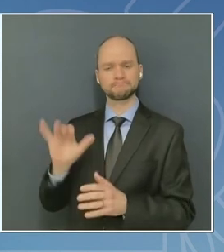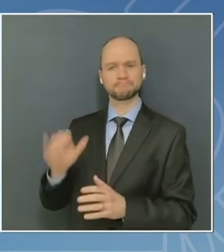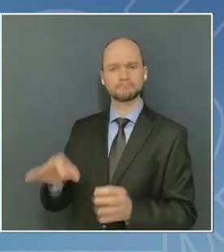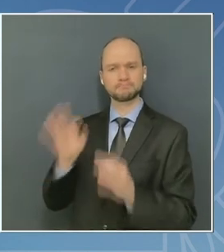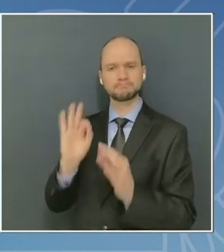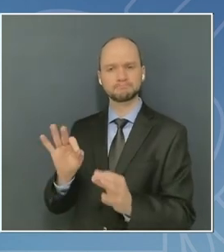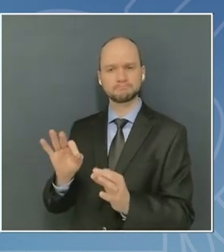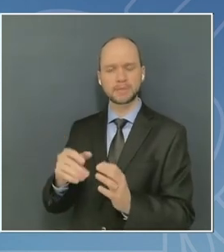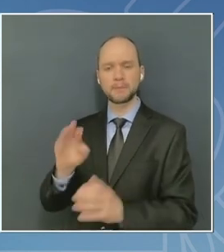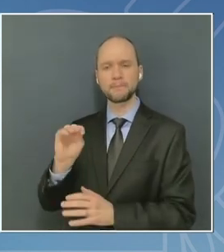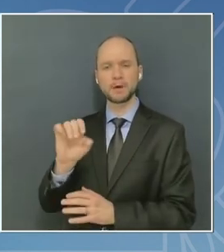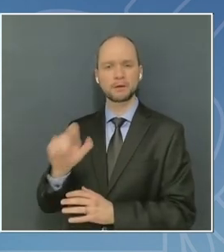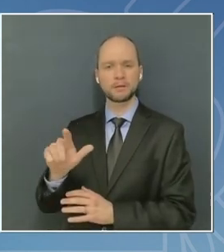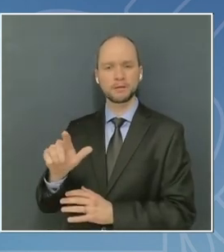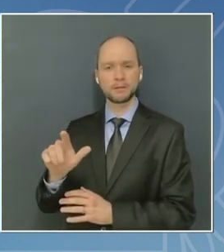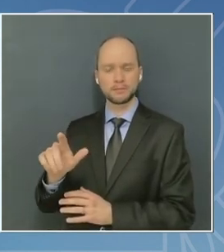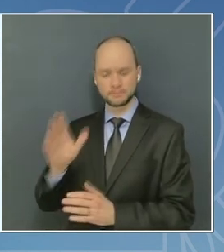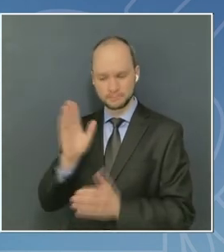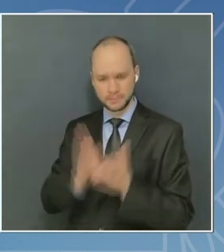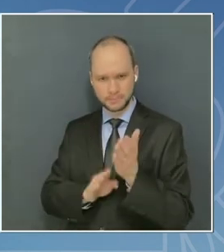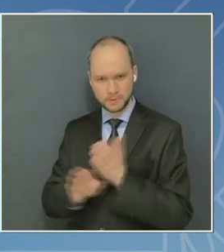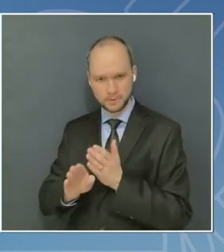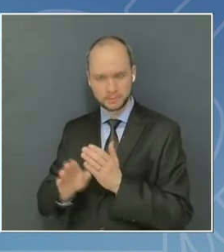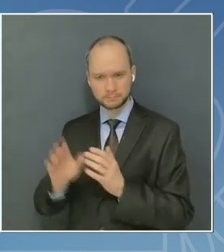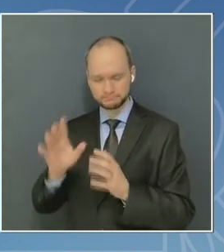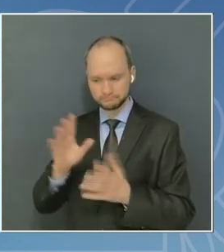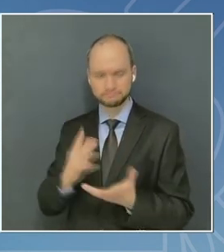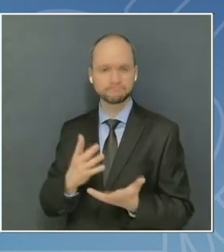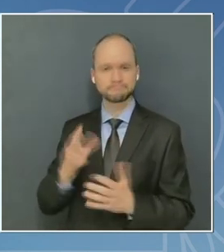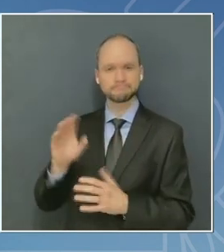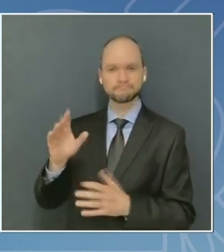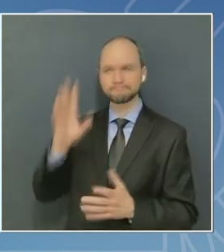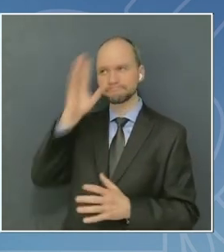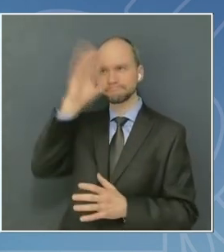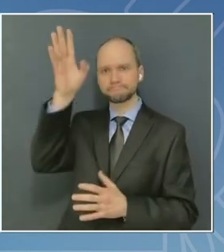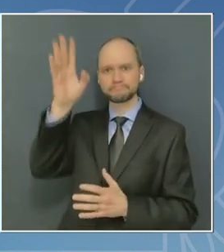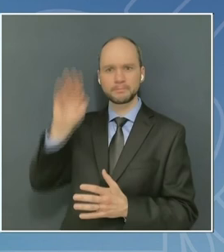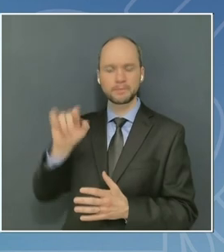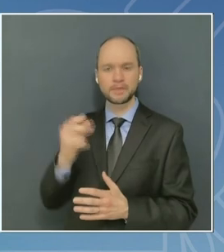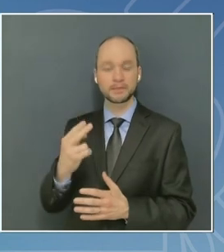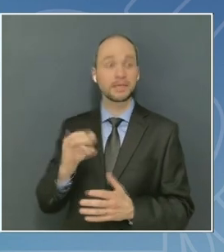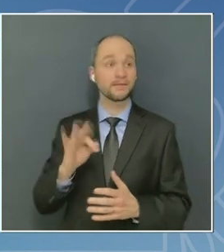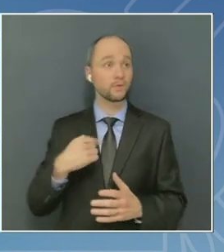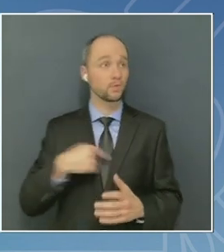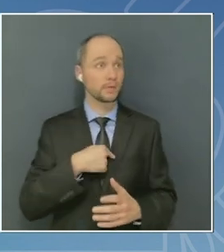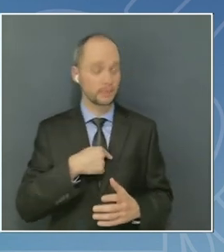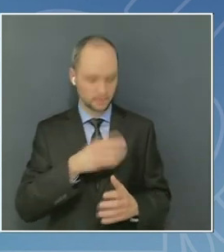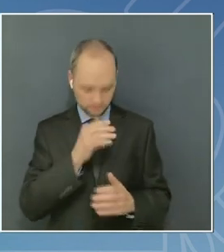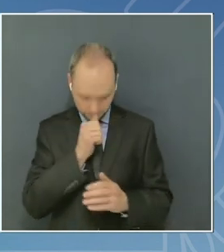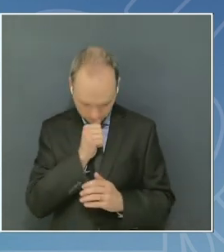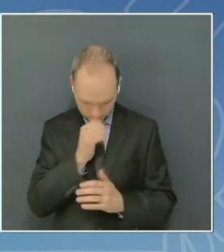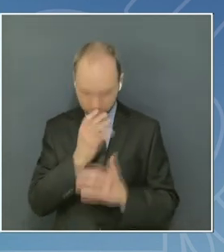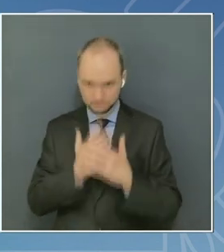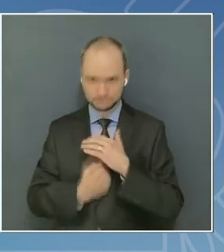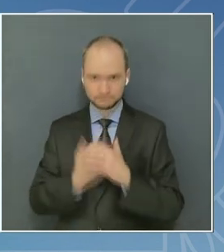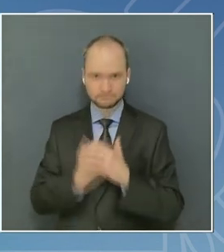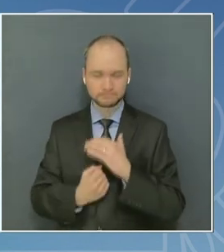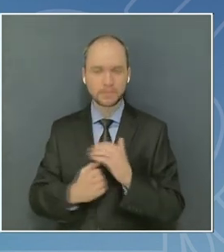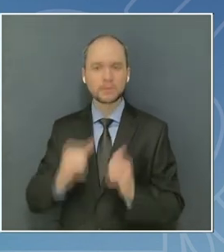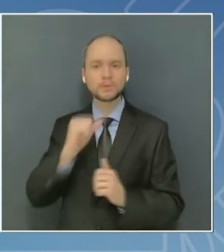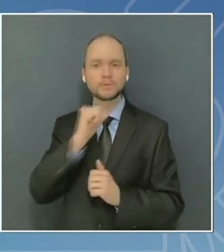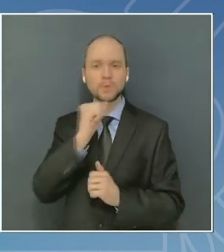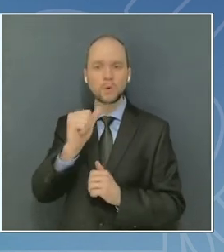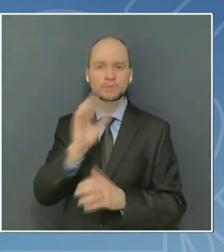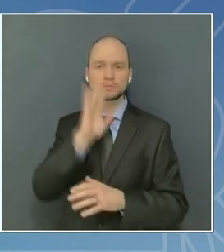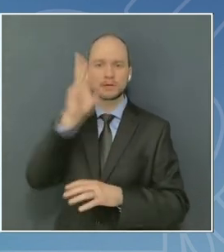our heads down and don't speak up, you know, one day we'll be handed the keys to the kingdom. And I want everyone